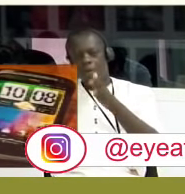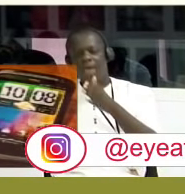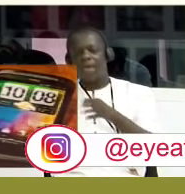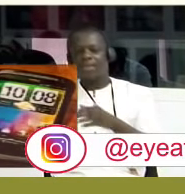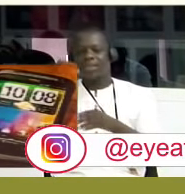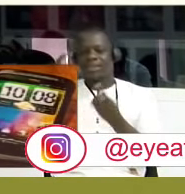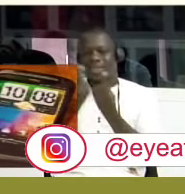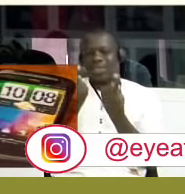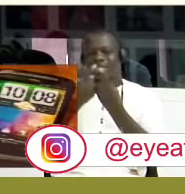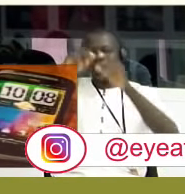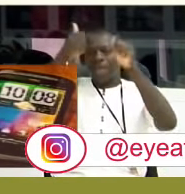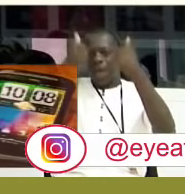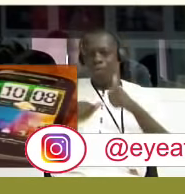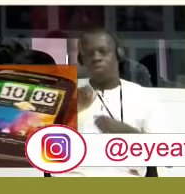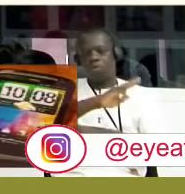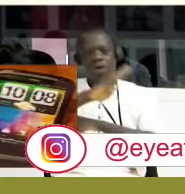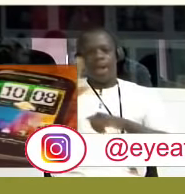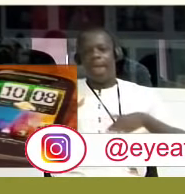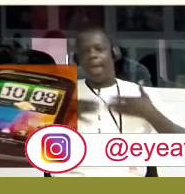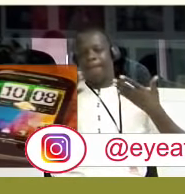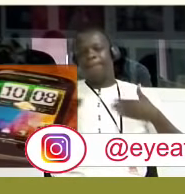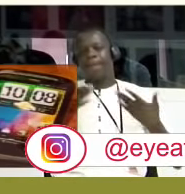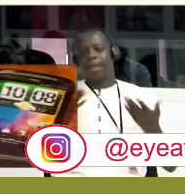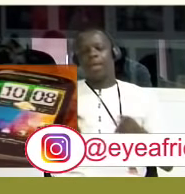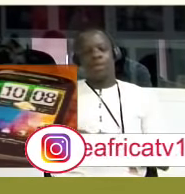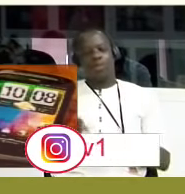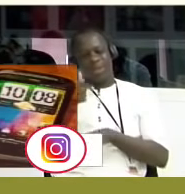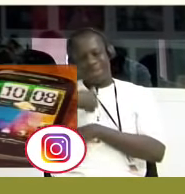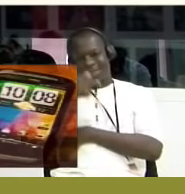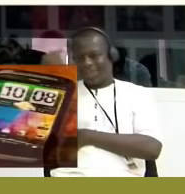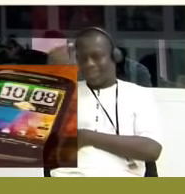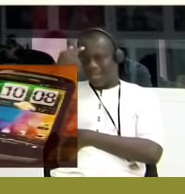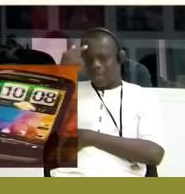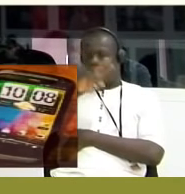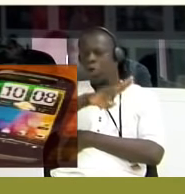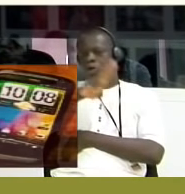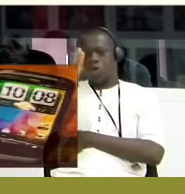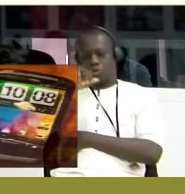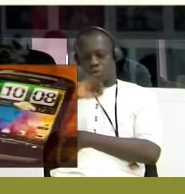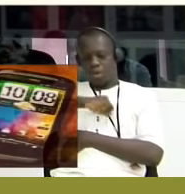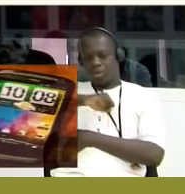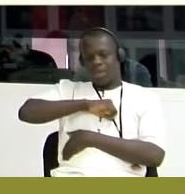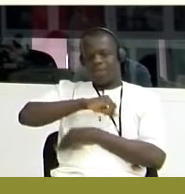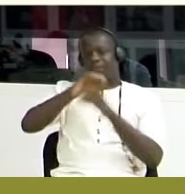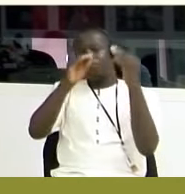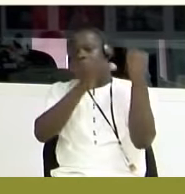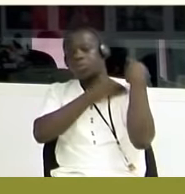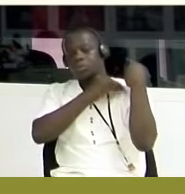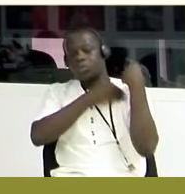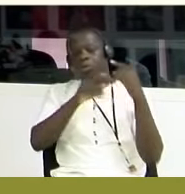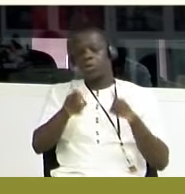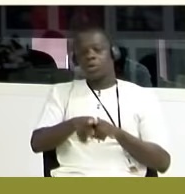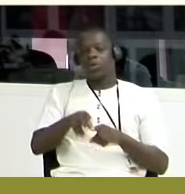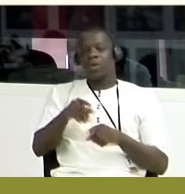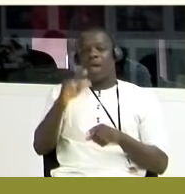to determine how the investigation should be carried out, because those are rules already